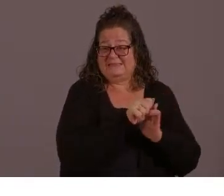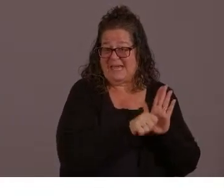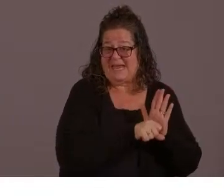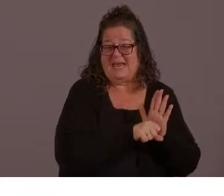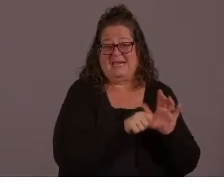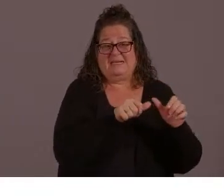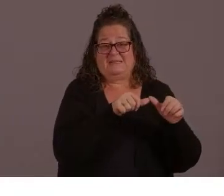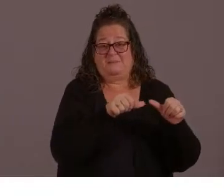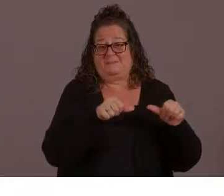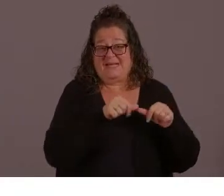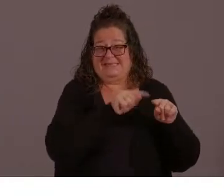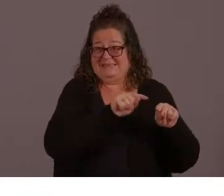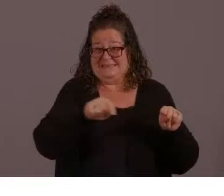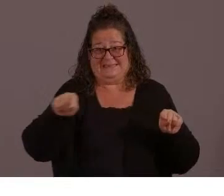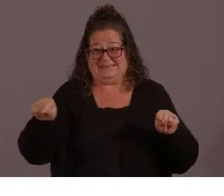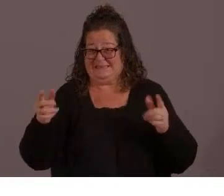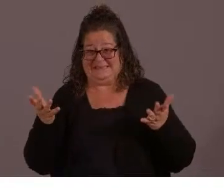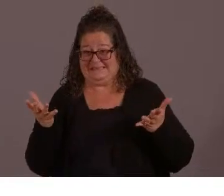capacity.